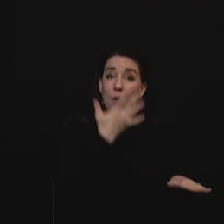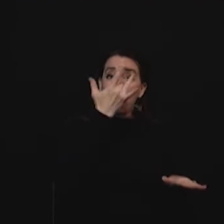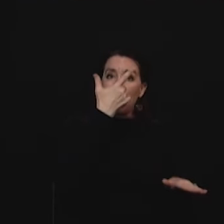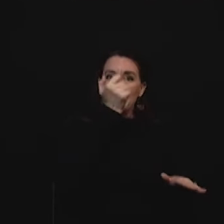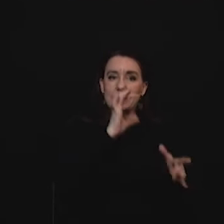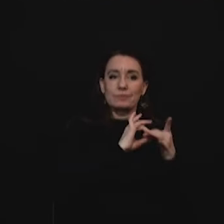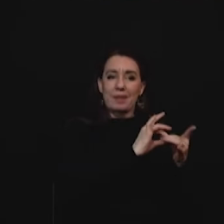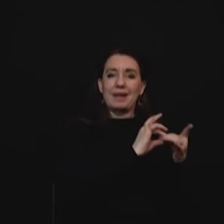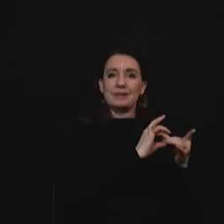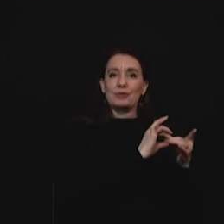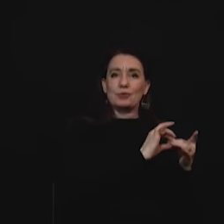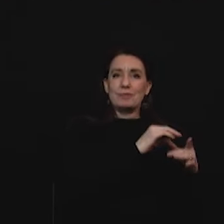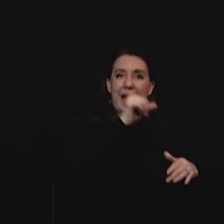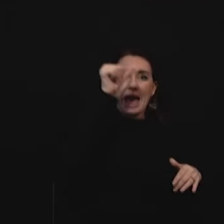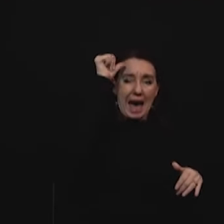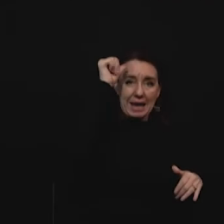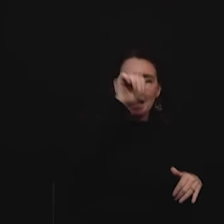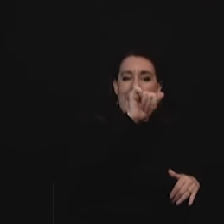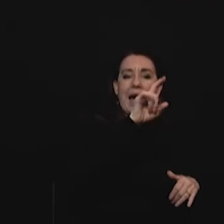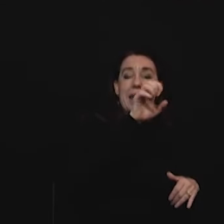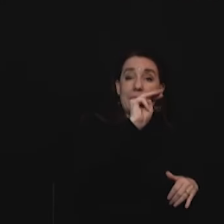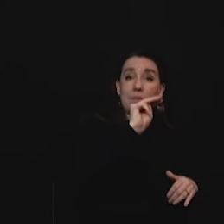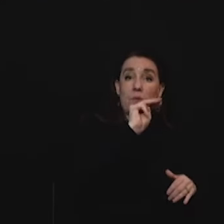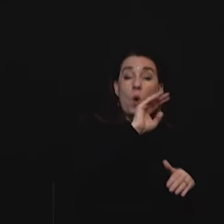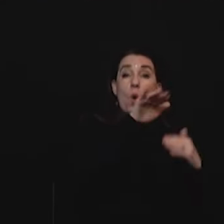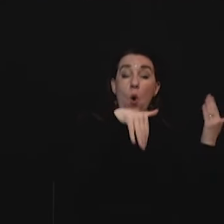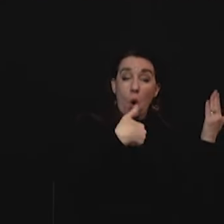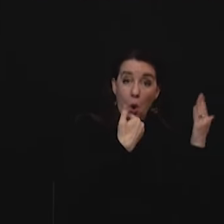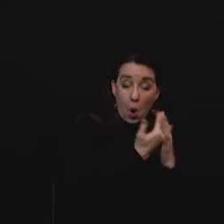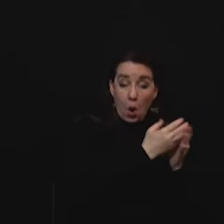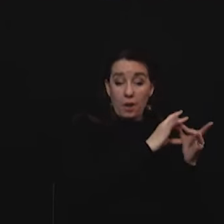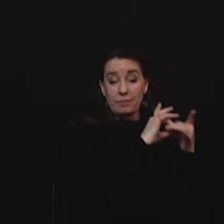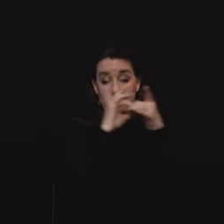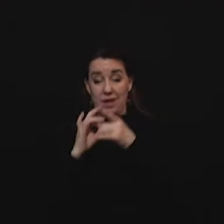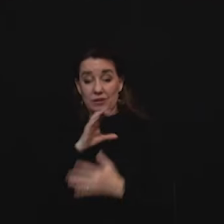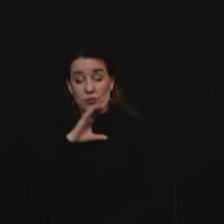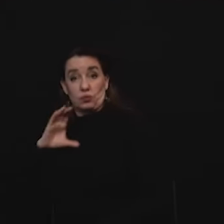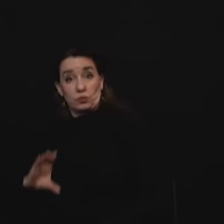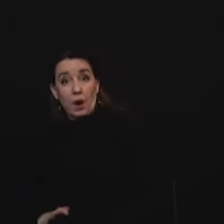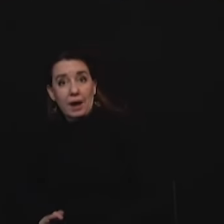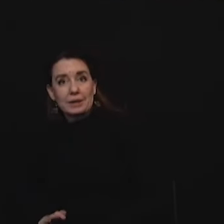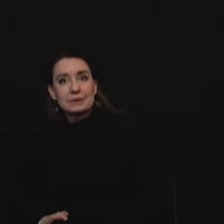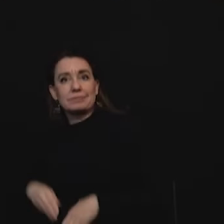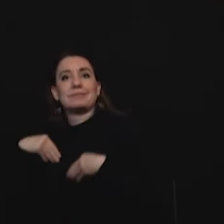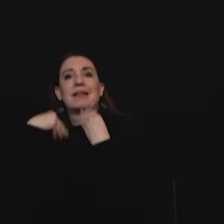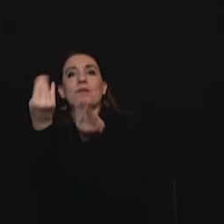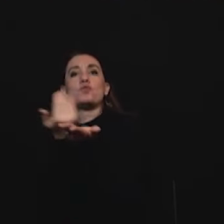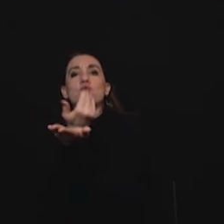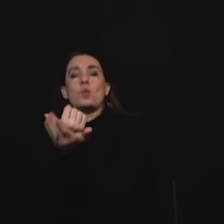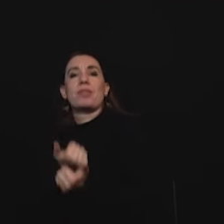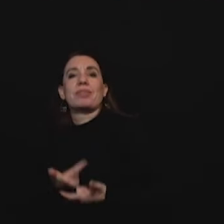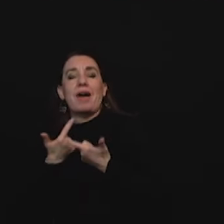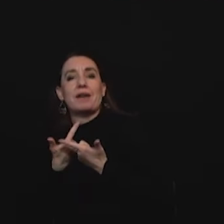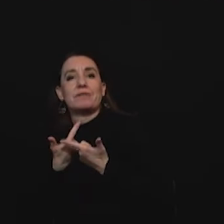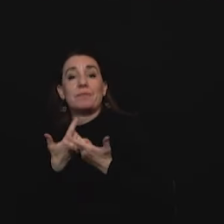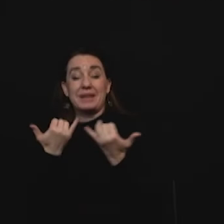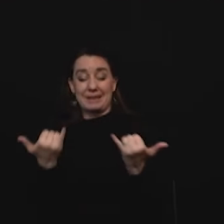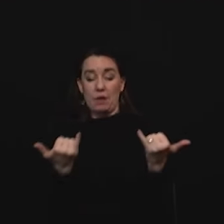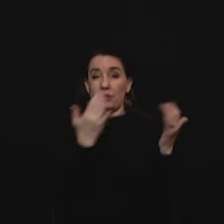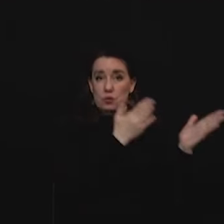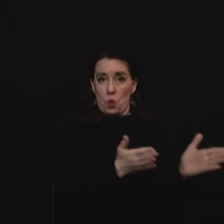Adam, everyone who belongs to Christ will be given new life. But there is an order to this